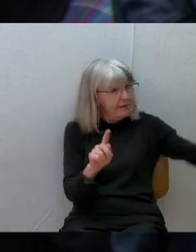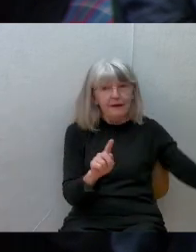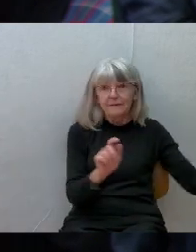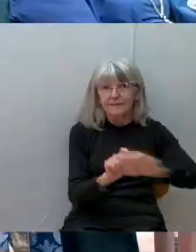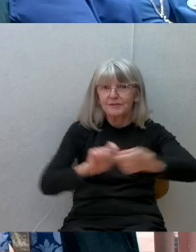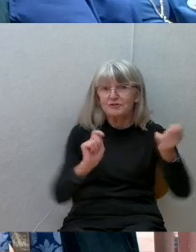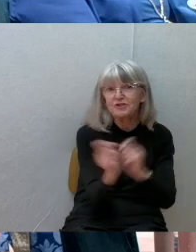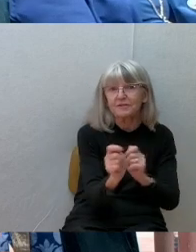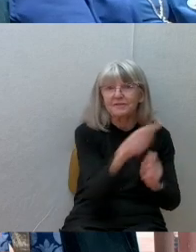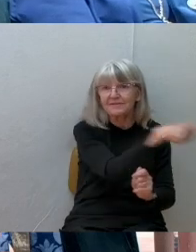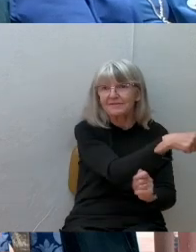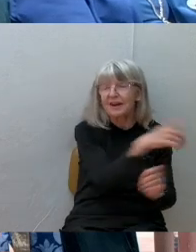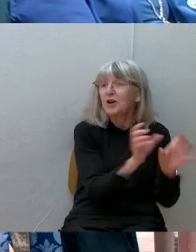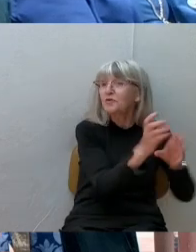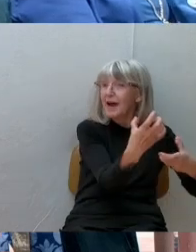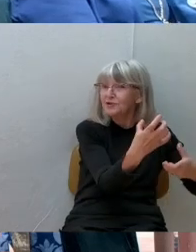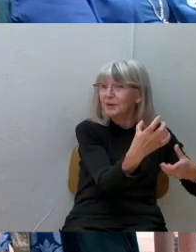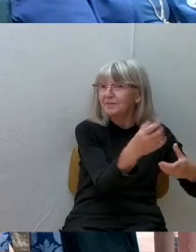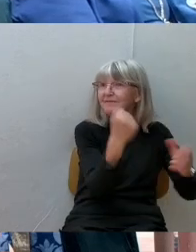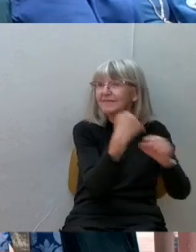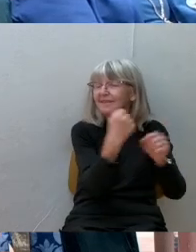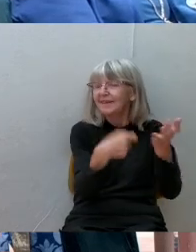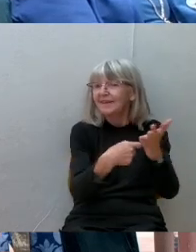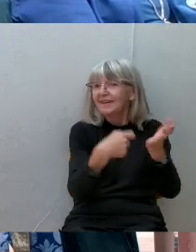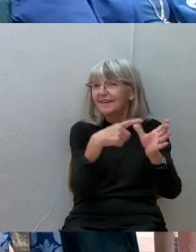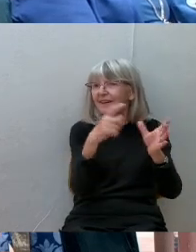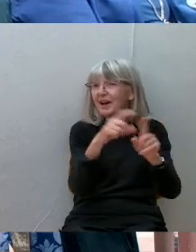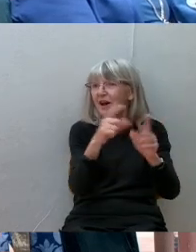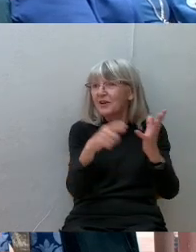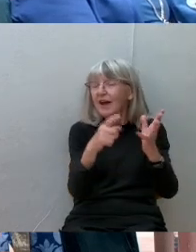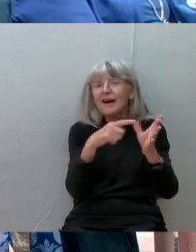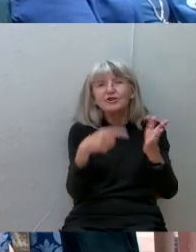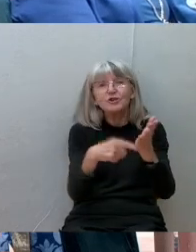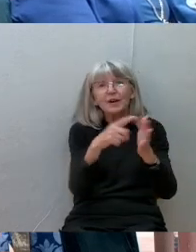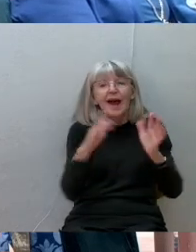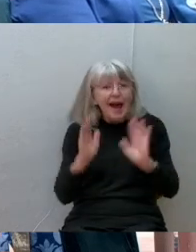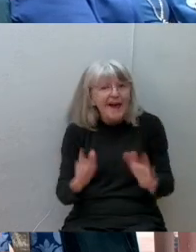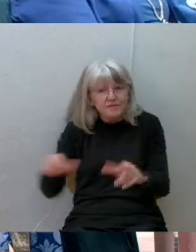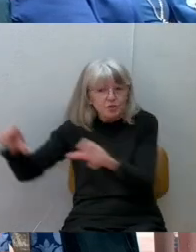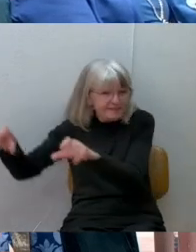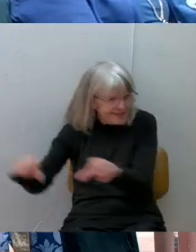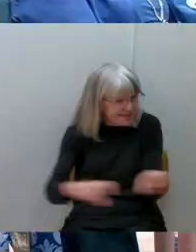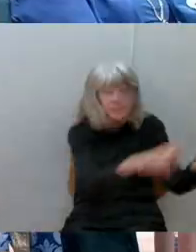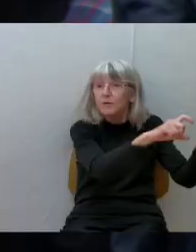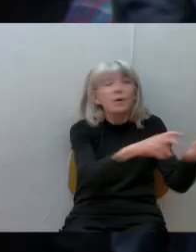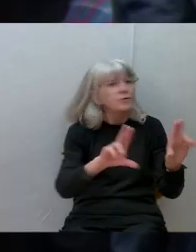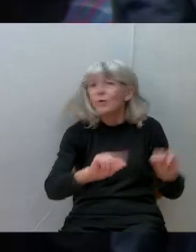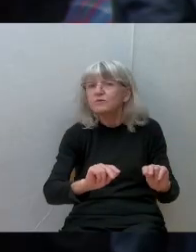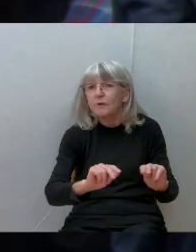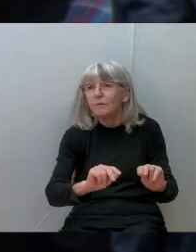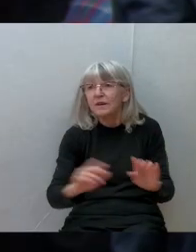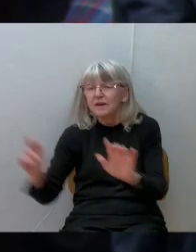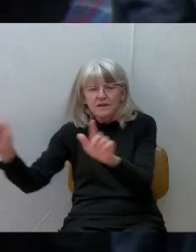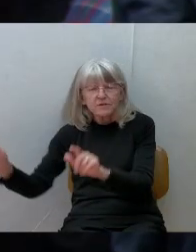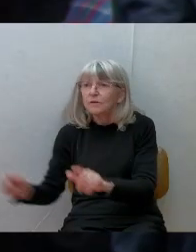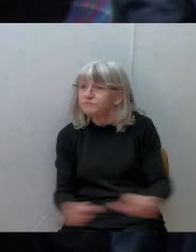from that, keeping going, don't stop the flow, there is one really important thing you have to remember. You